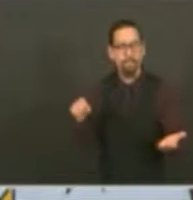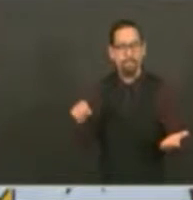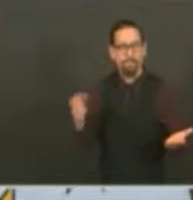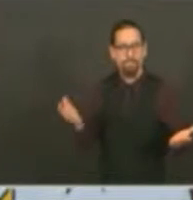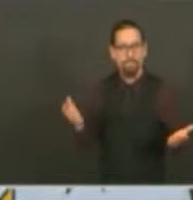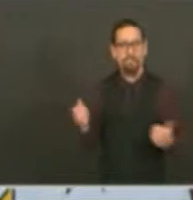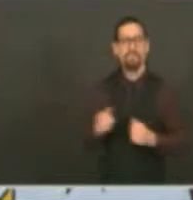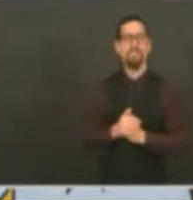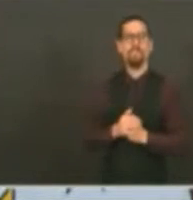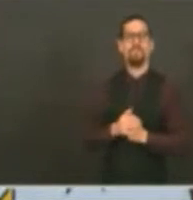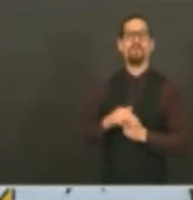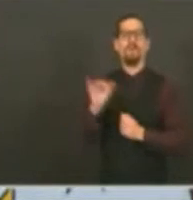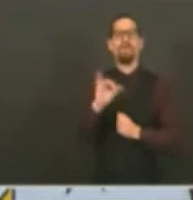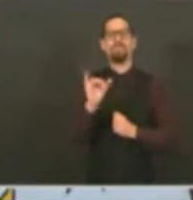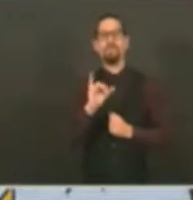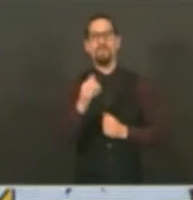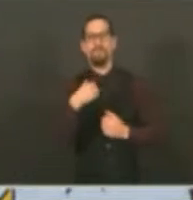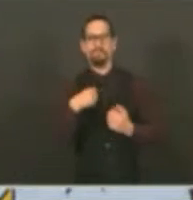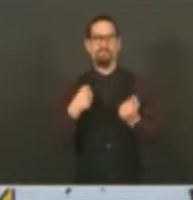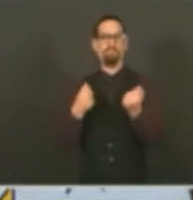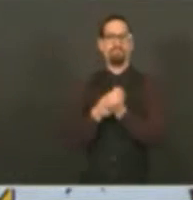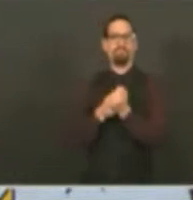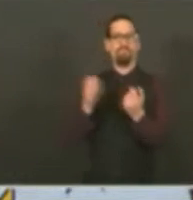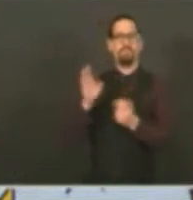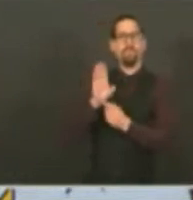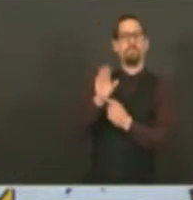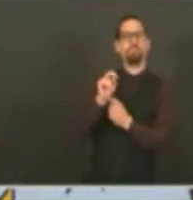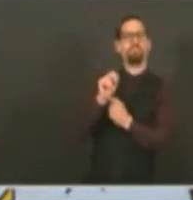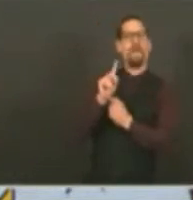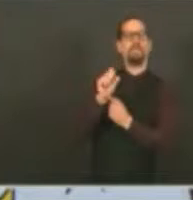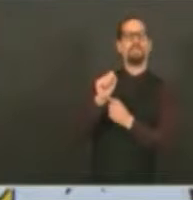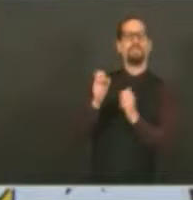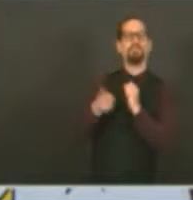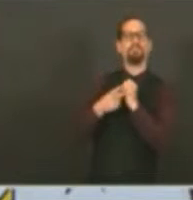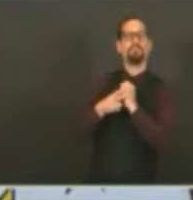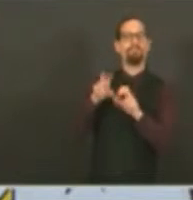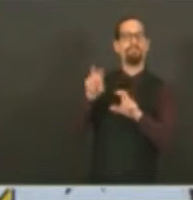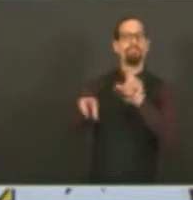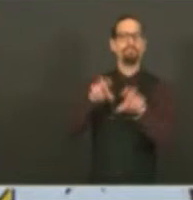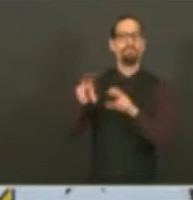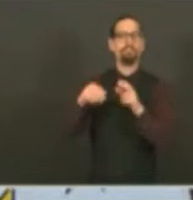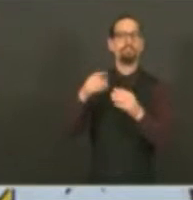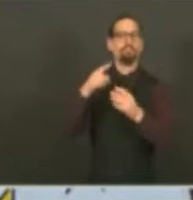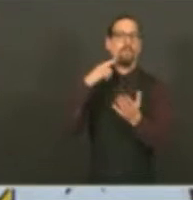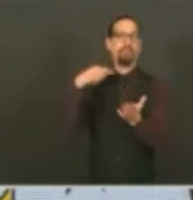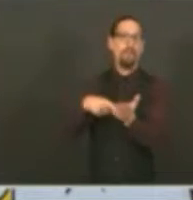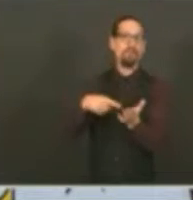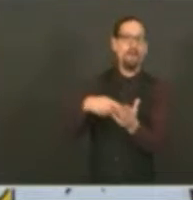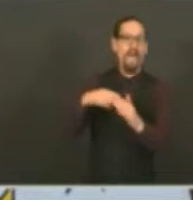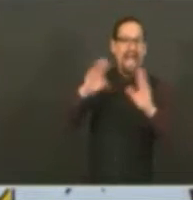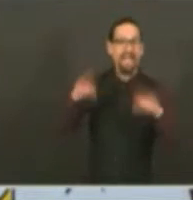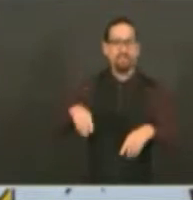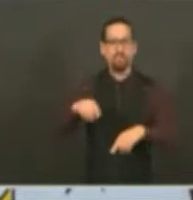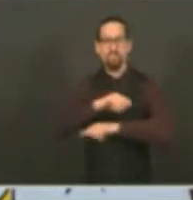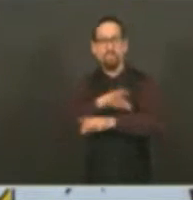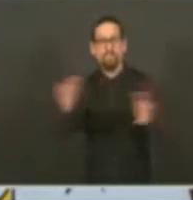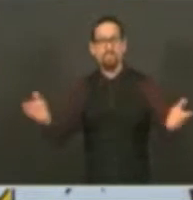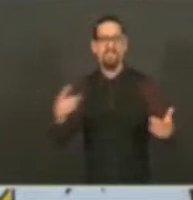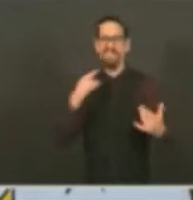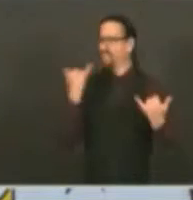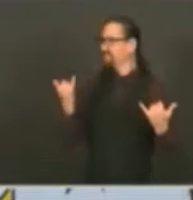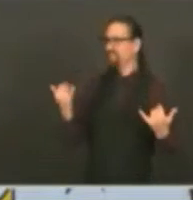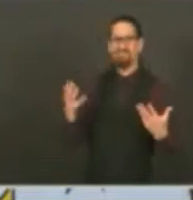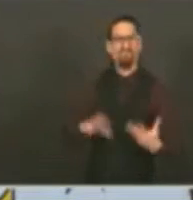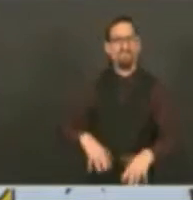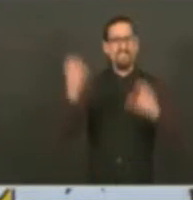And I support the bonds. It's investments in affordable housing. We have a housing crisis in Rhode Island, and during a health pandemic, people